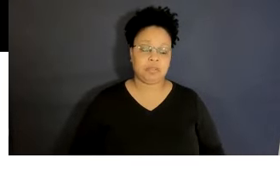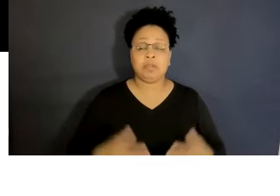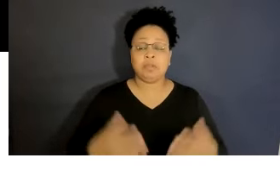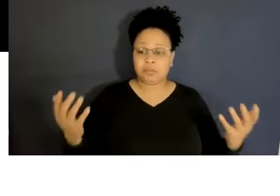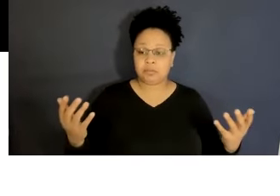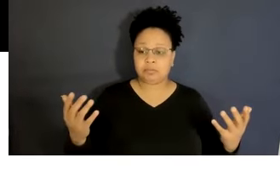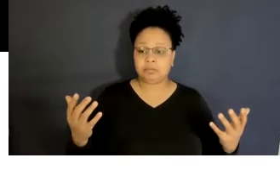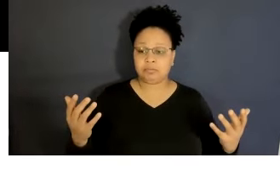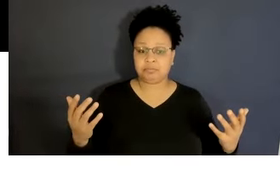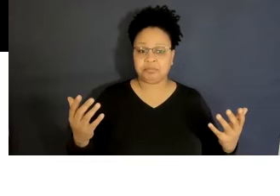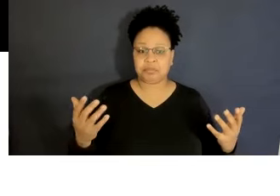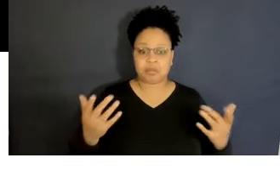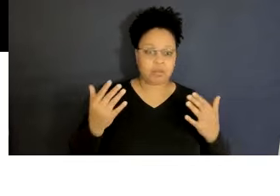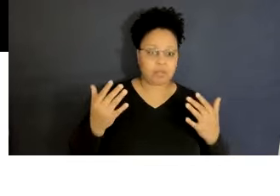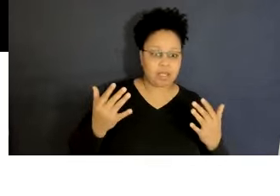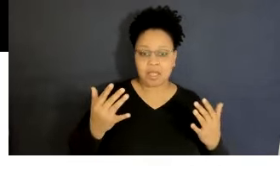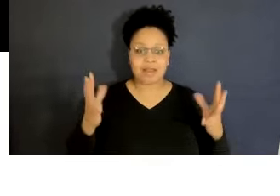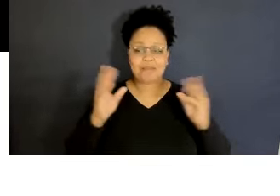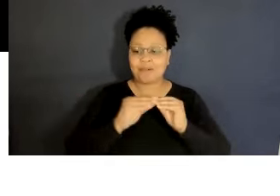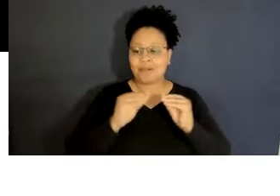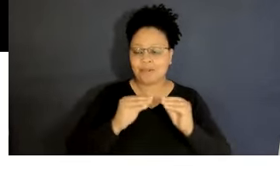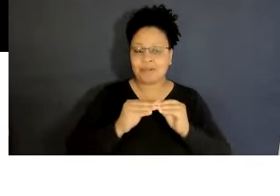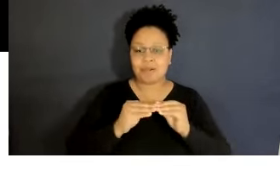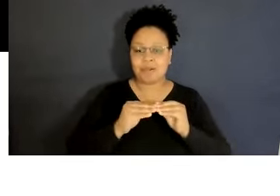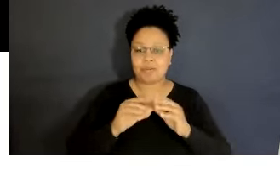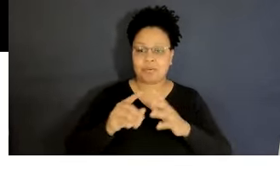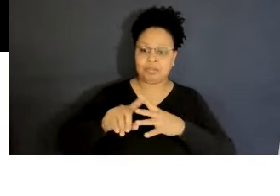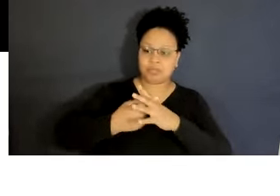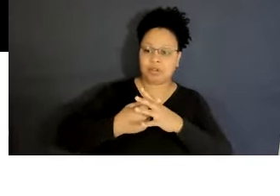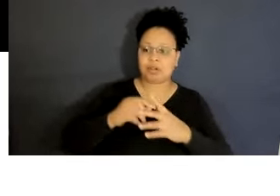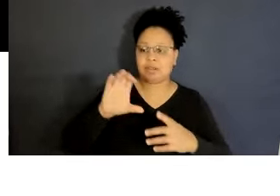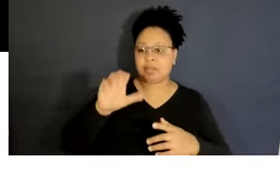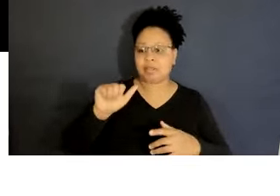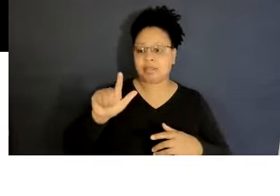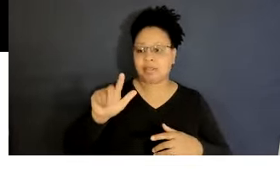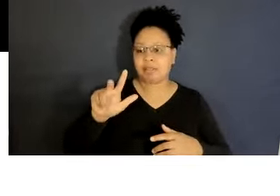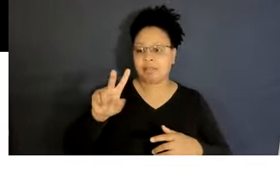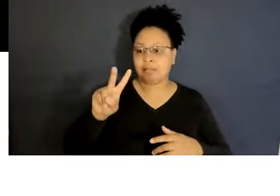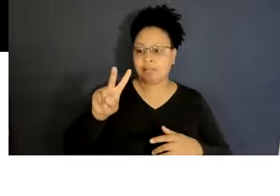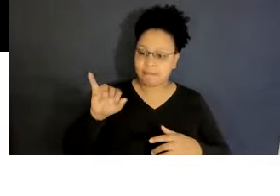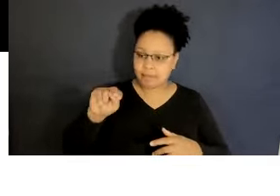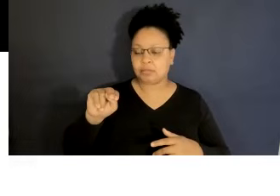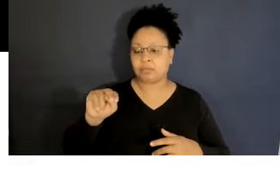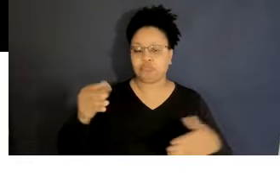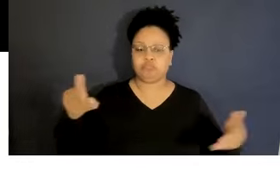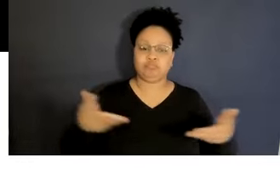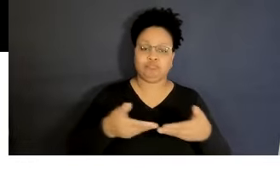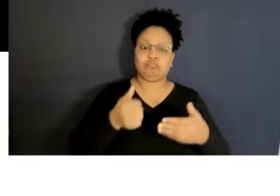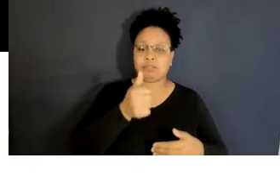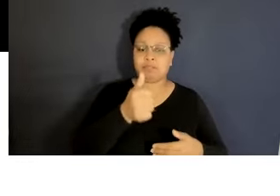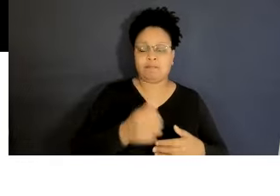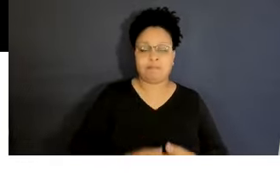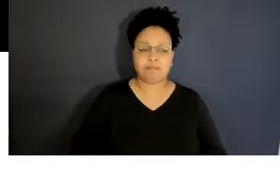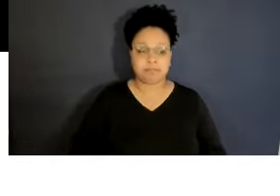So without further ado, why don't we get Calvin to introduce himself. Calvin, do you want to share a few words about yourself?